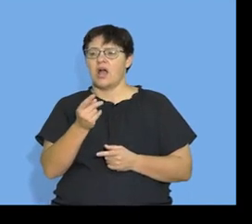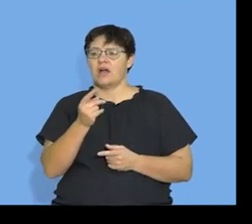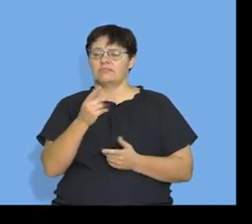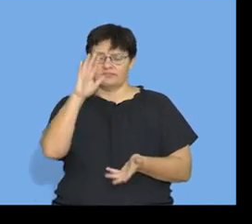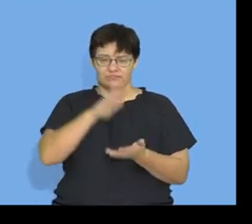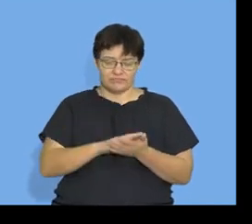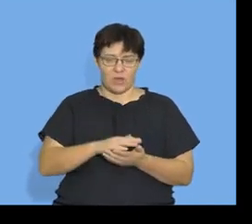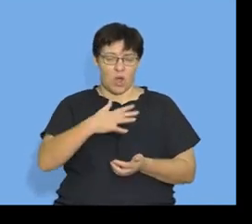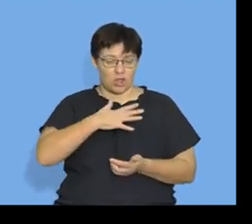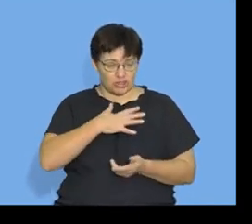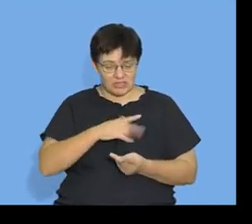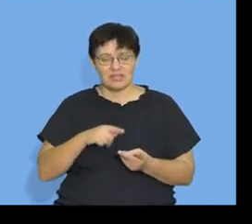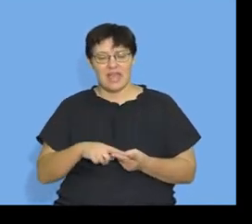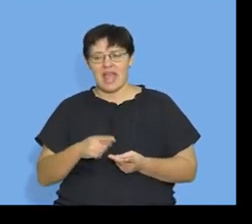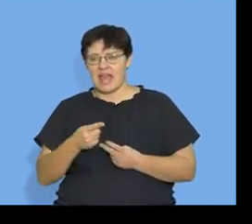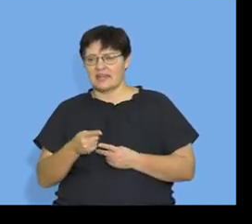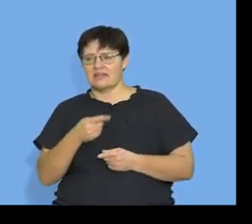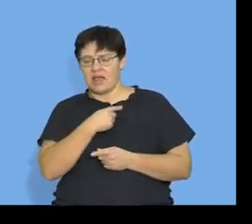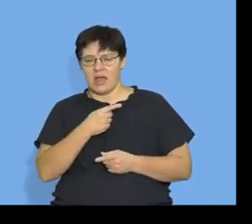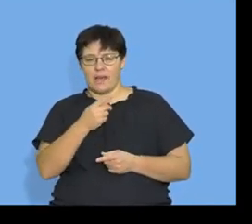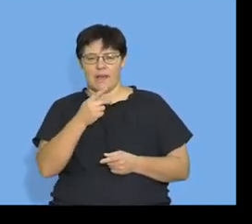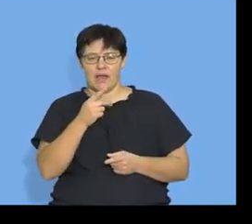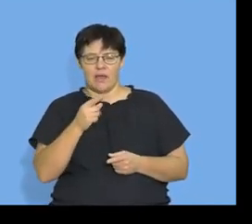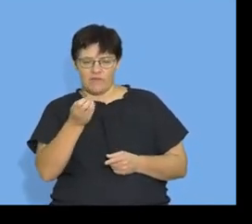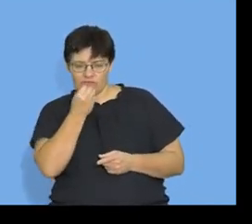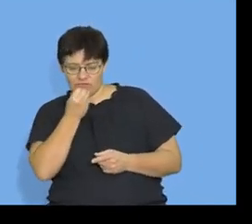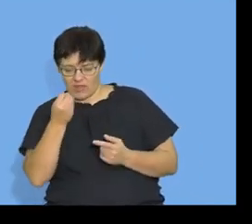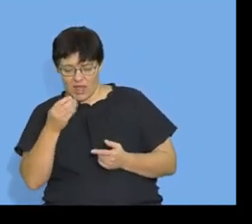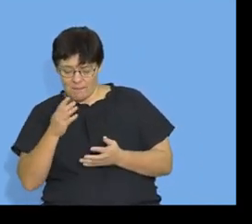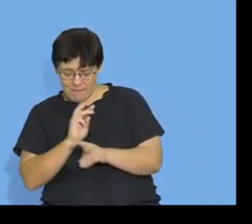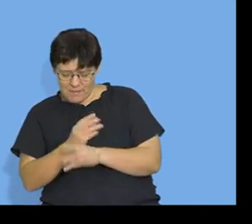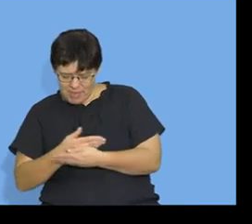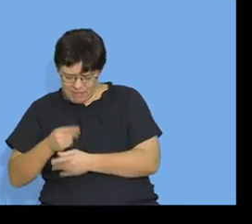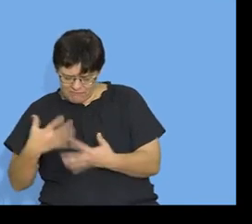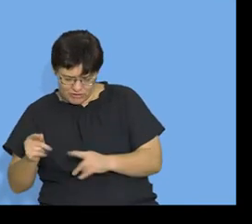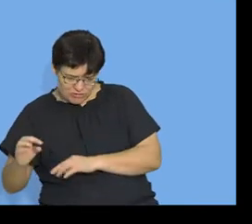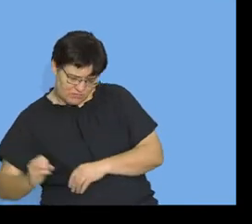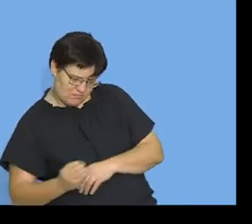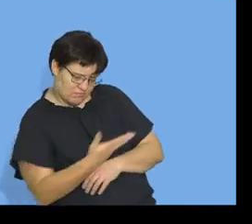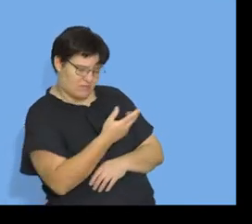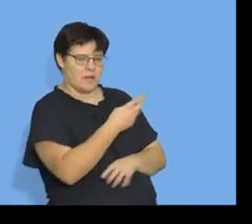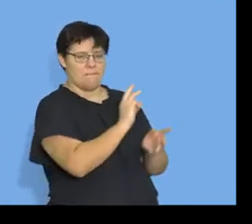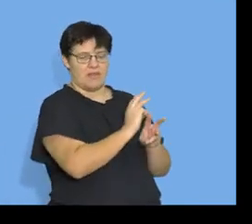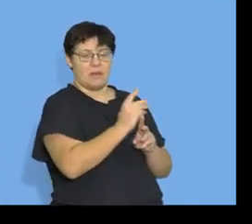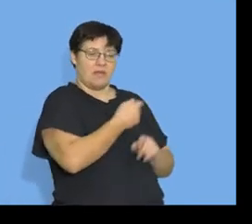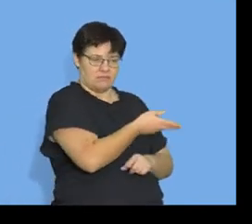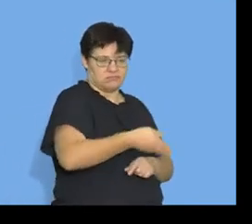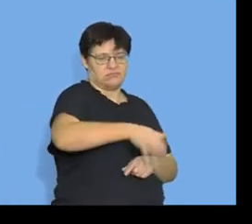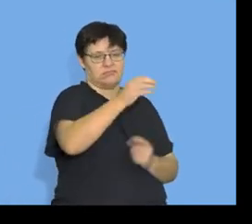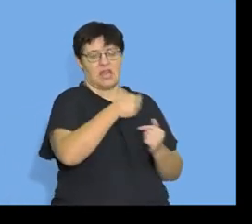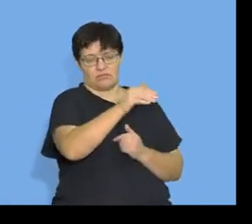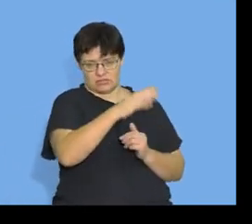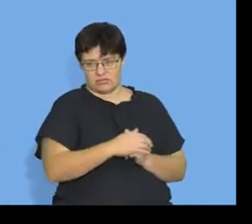carbon dioxide and urea occurs from the fetus to the mother, and below this we see the diffusion of